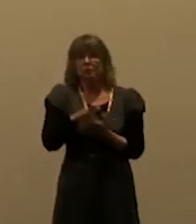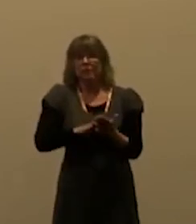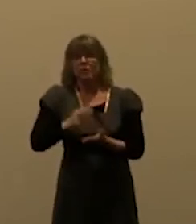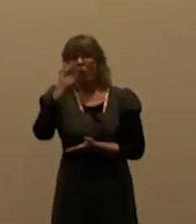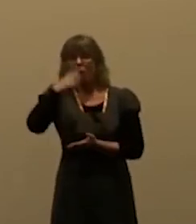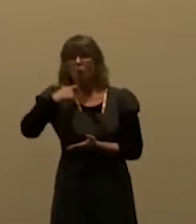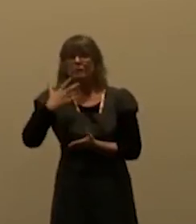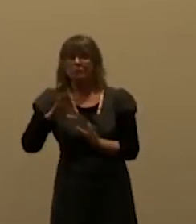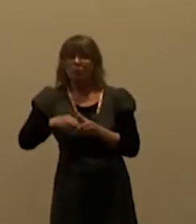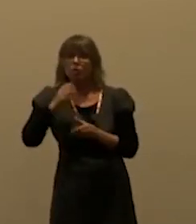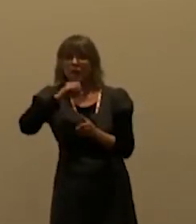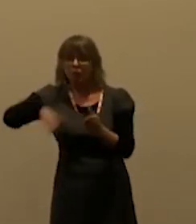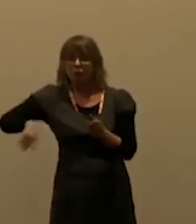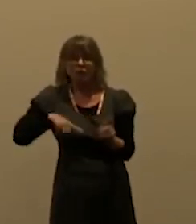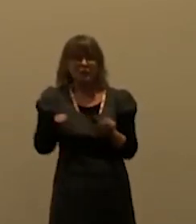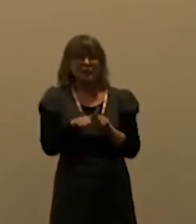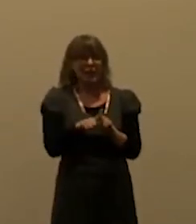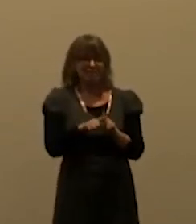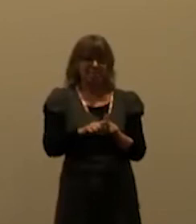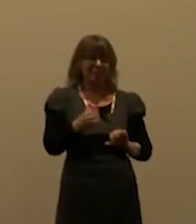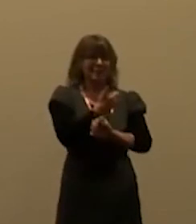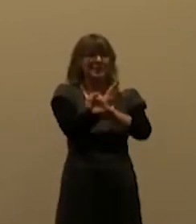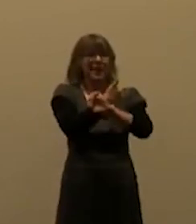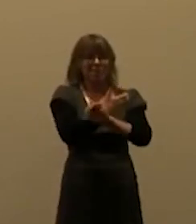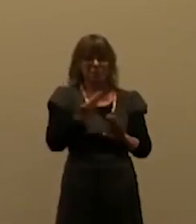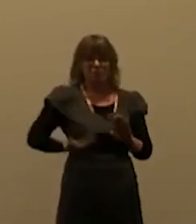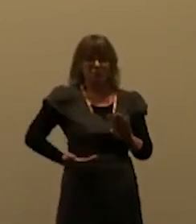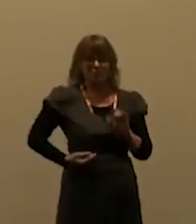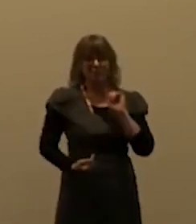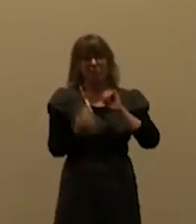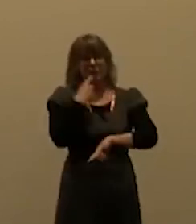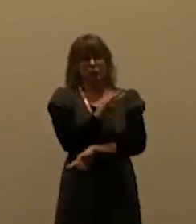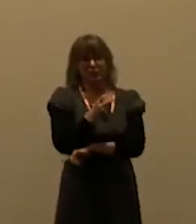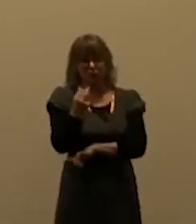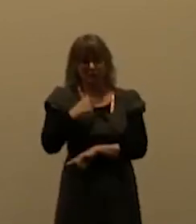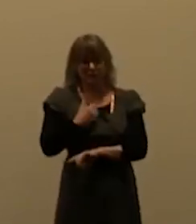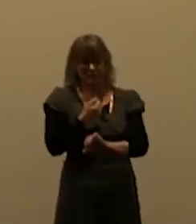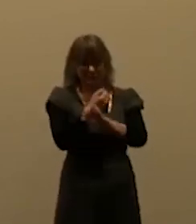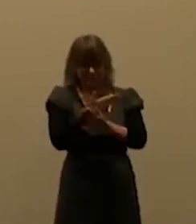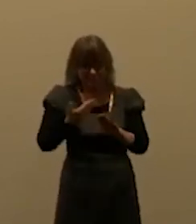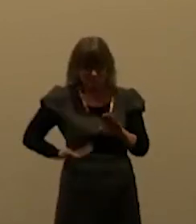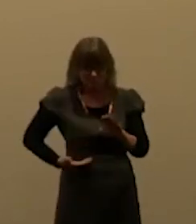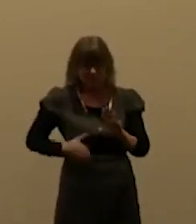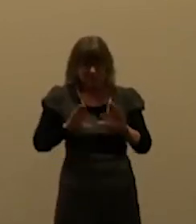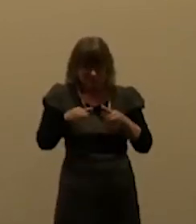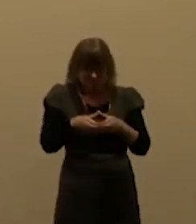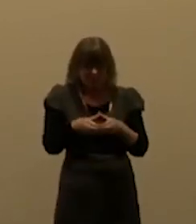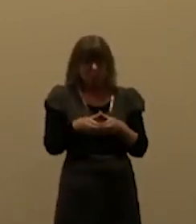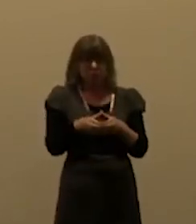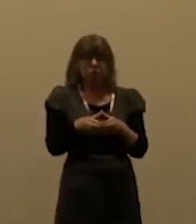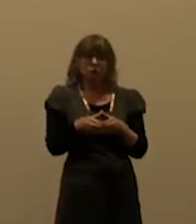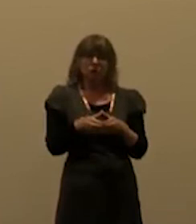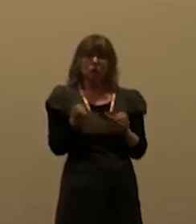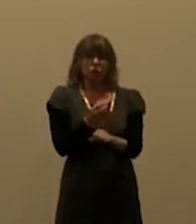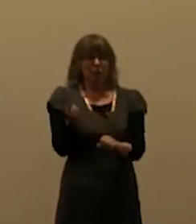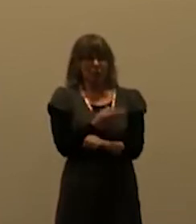goodness. Same with Skype for Business. You know, we used to, in DSC back in, I think, 2020, we had Skype for Business and Teams doing both things, you know, both